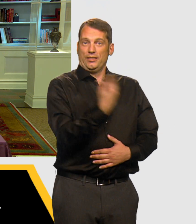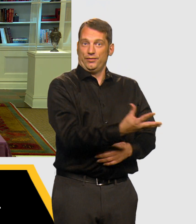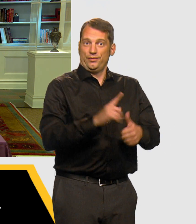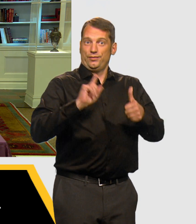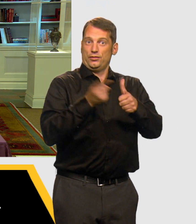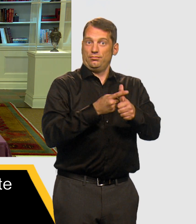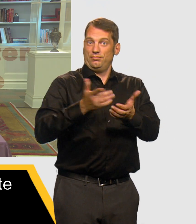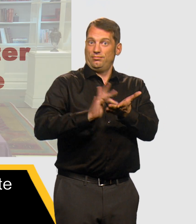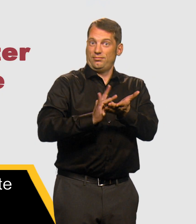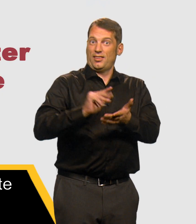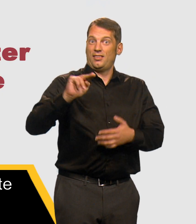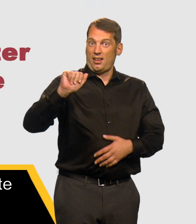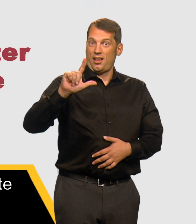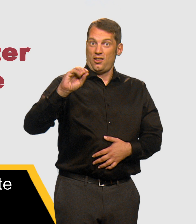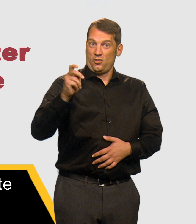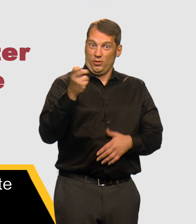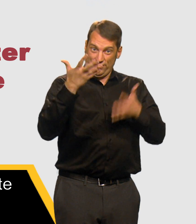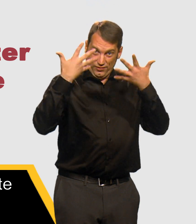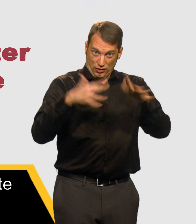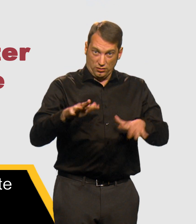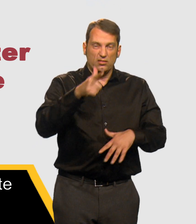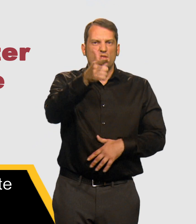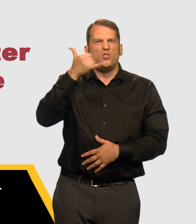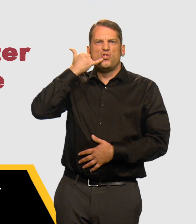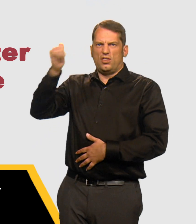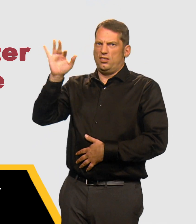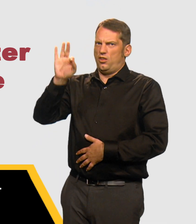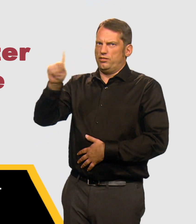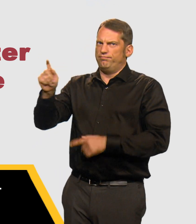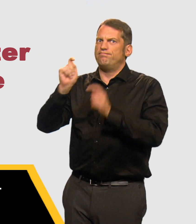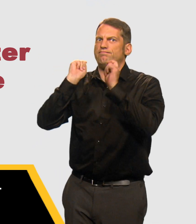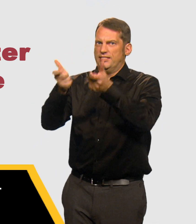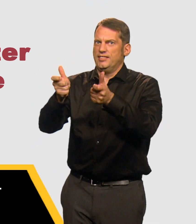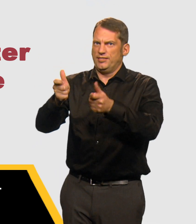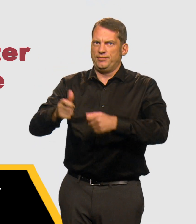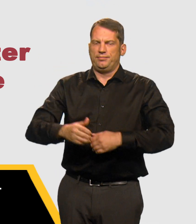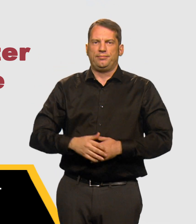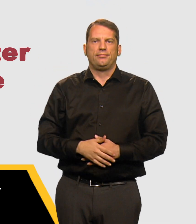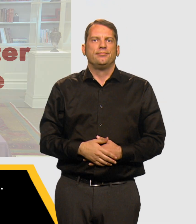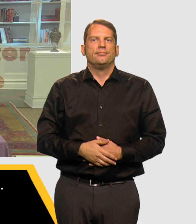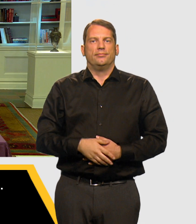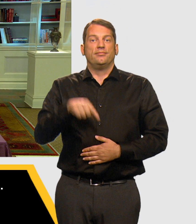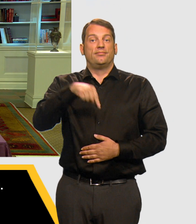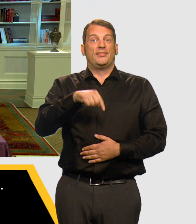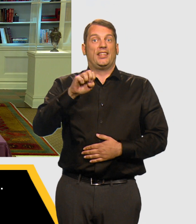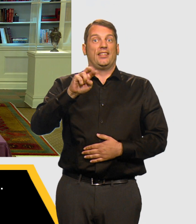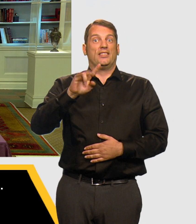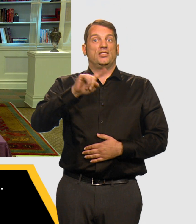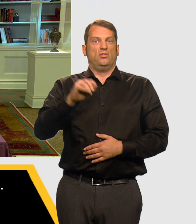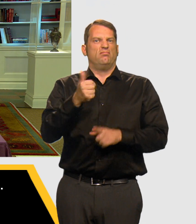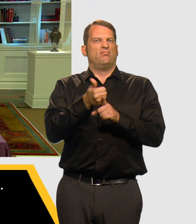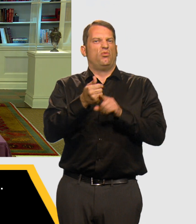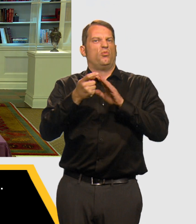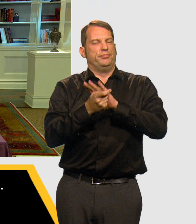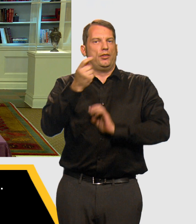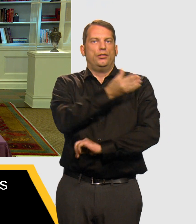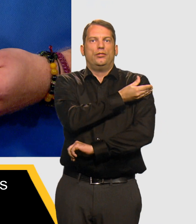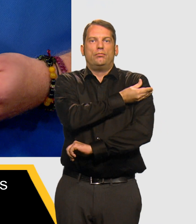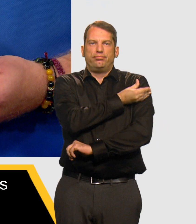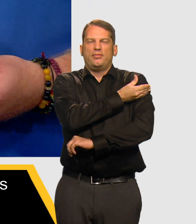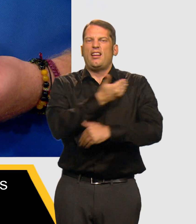of naloxone. Call 911 immediately after giving the first dose of naloxone. This is the Fzio